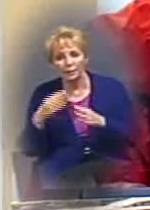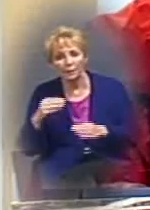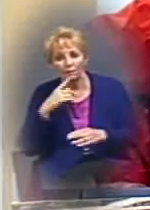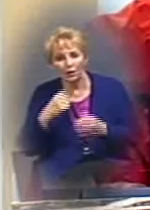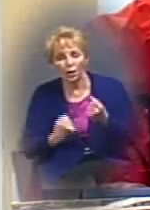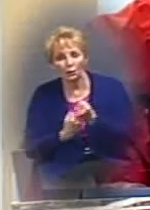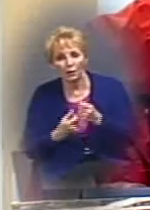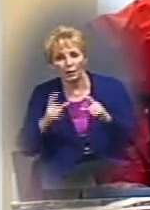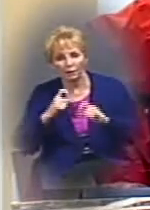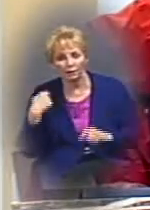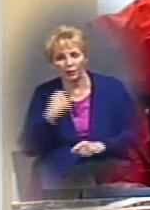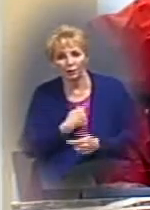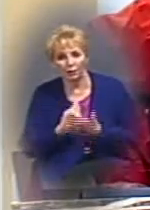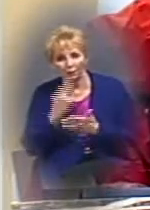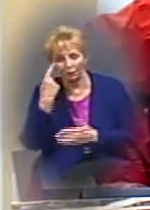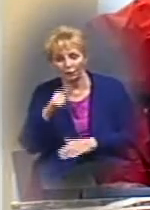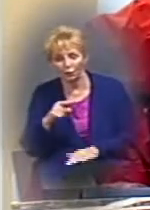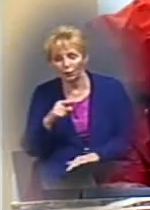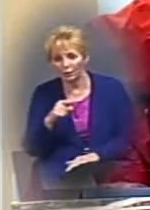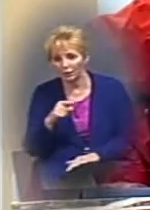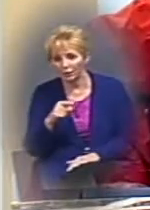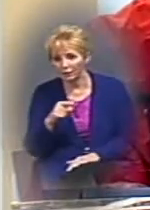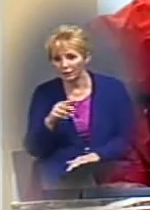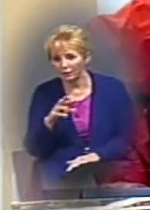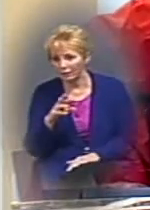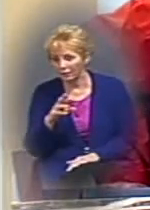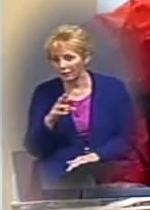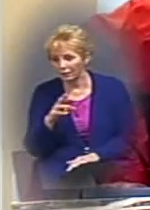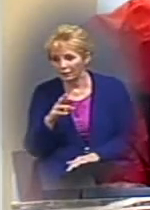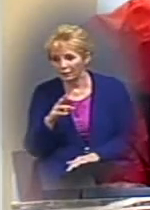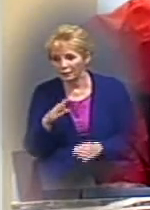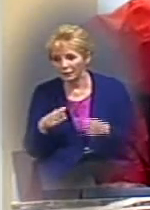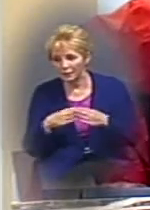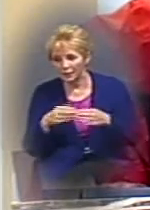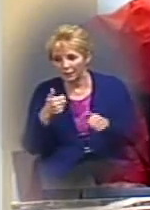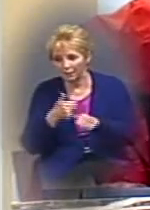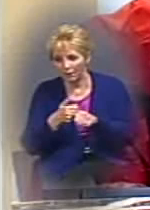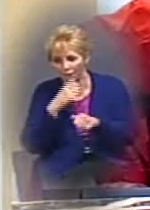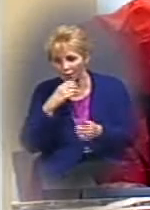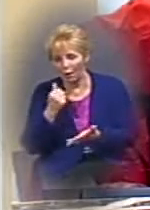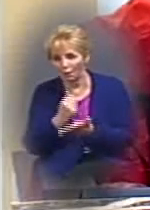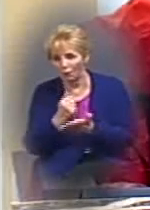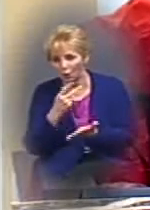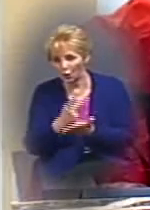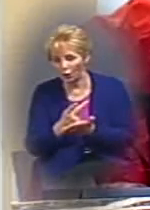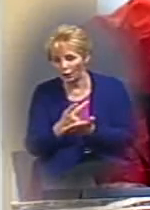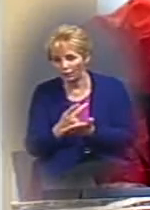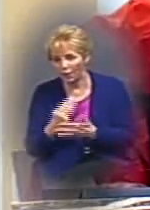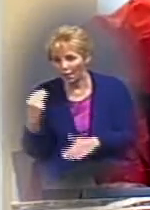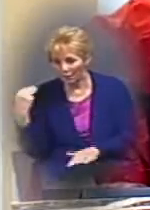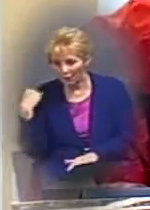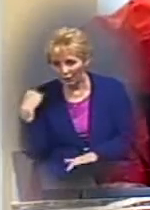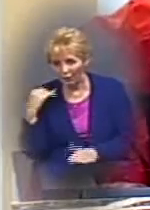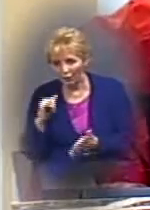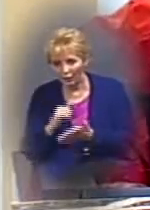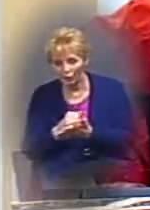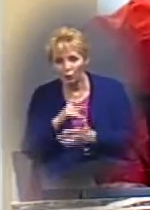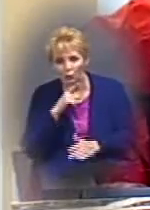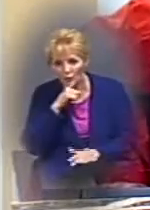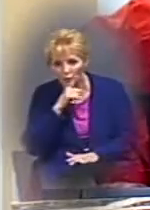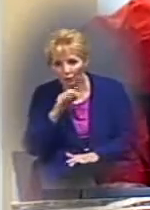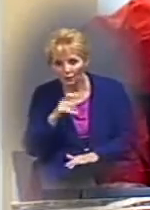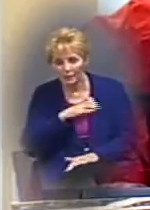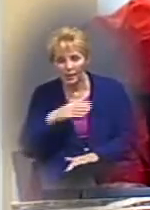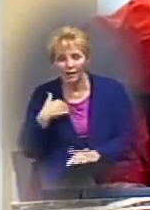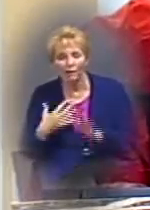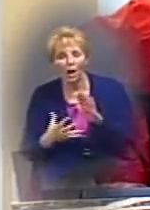instrument to give us money for rebates, which the city themselves have approved of, Mayor. These are real facts. I have a